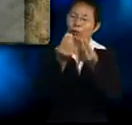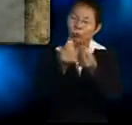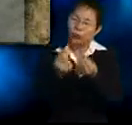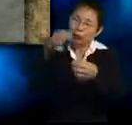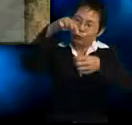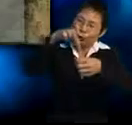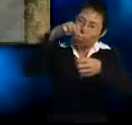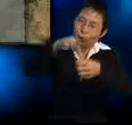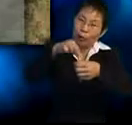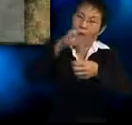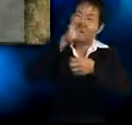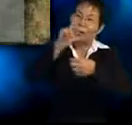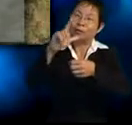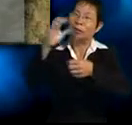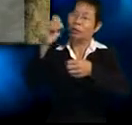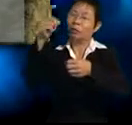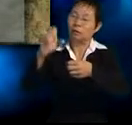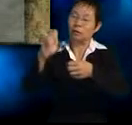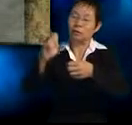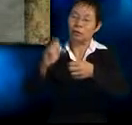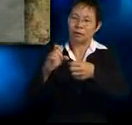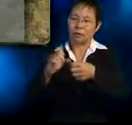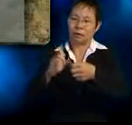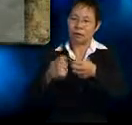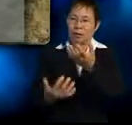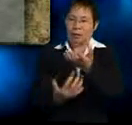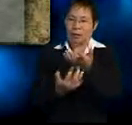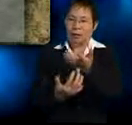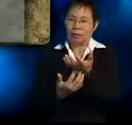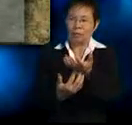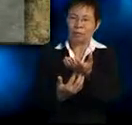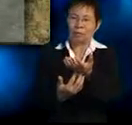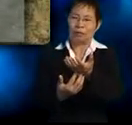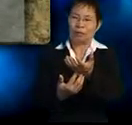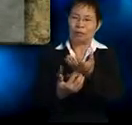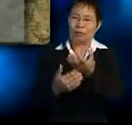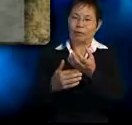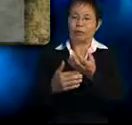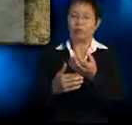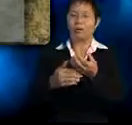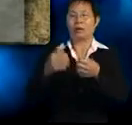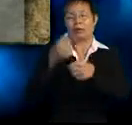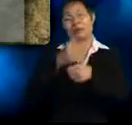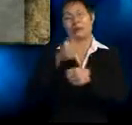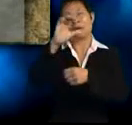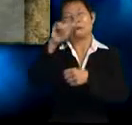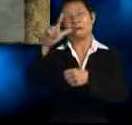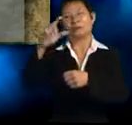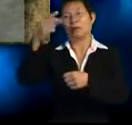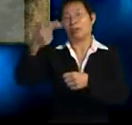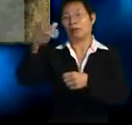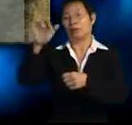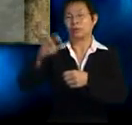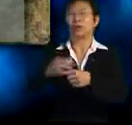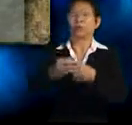to calcium oxide, effervescence occurs and heat is given off, forming calcium hydroxide. It is